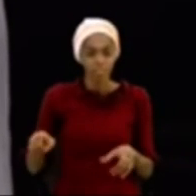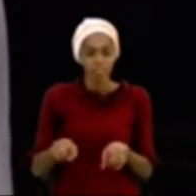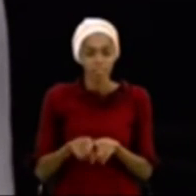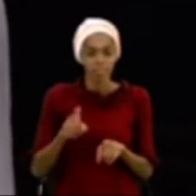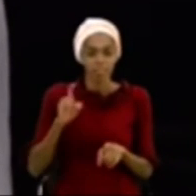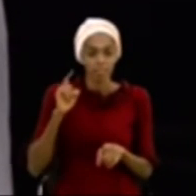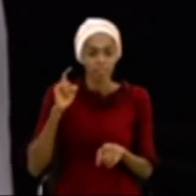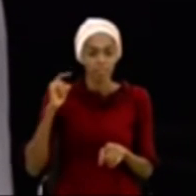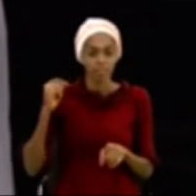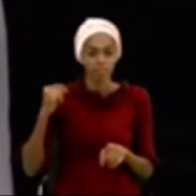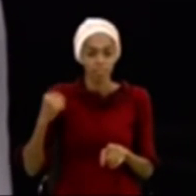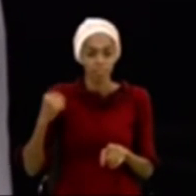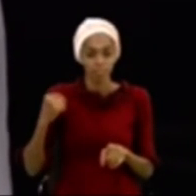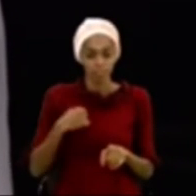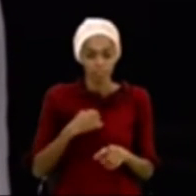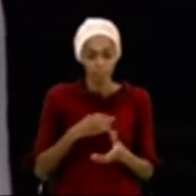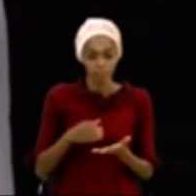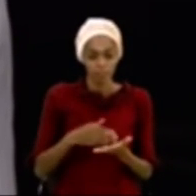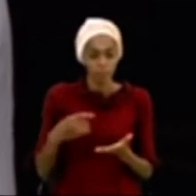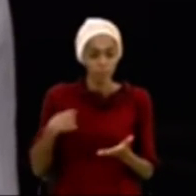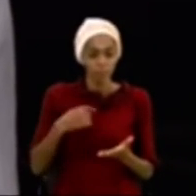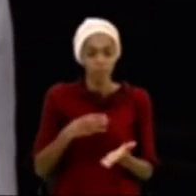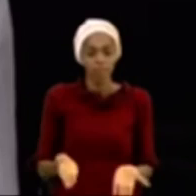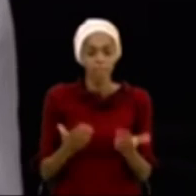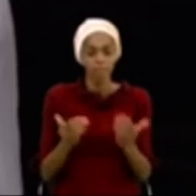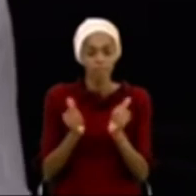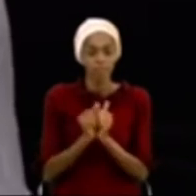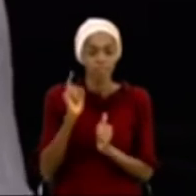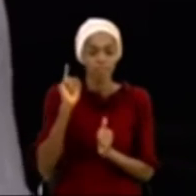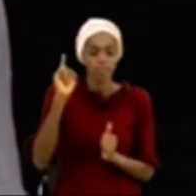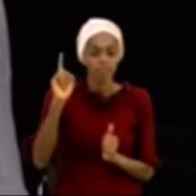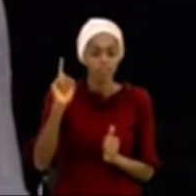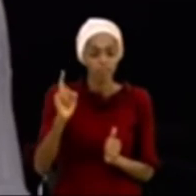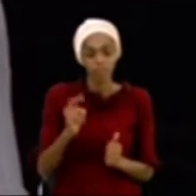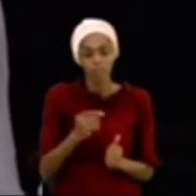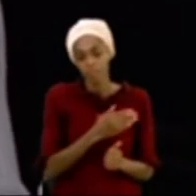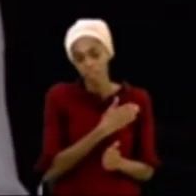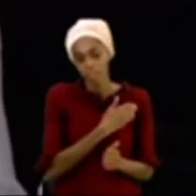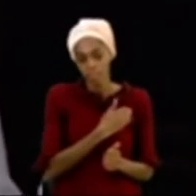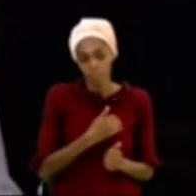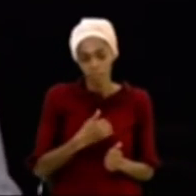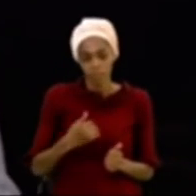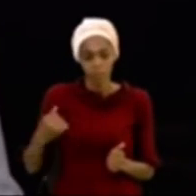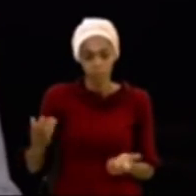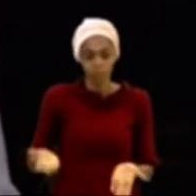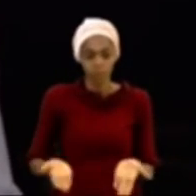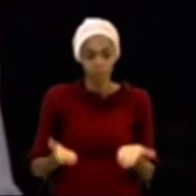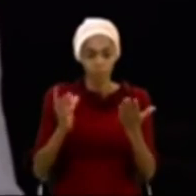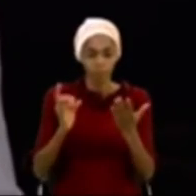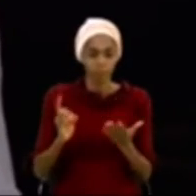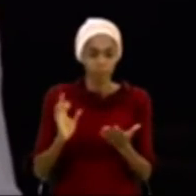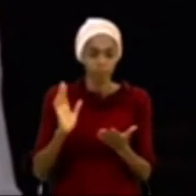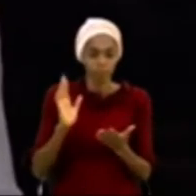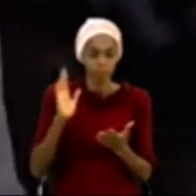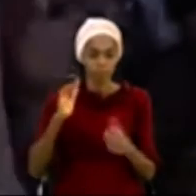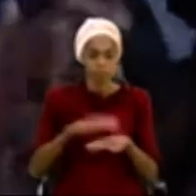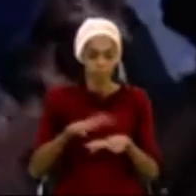you, lifted on your wings, and the world will see